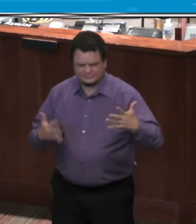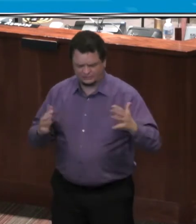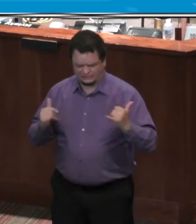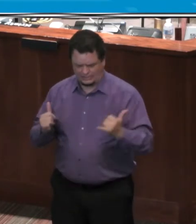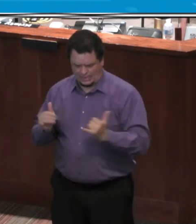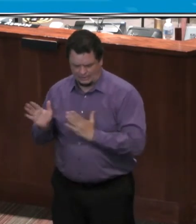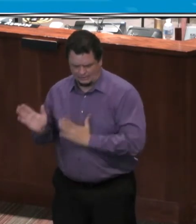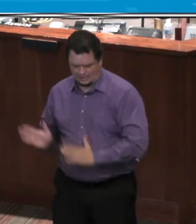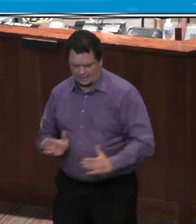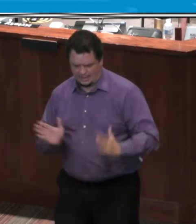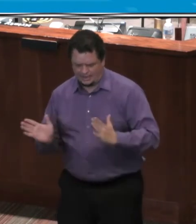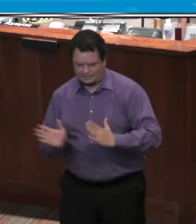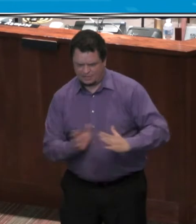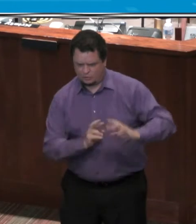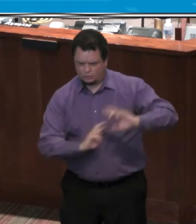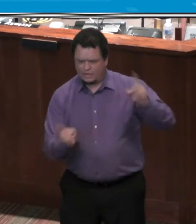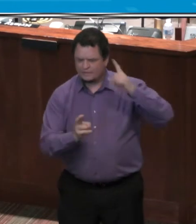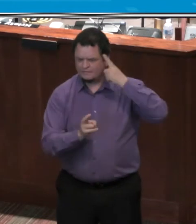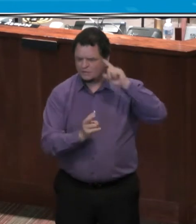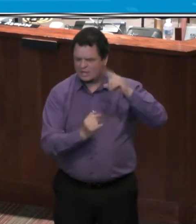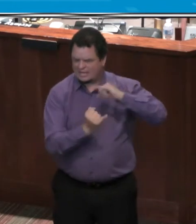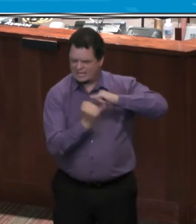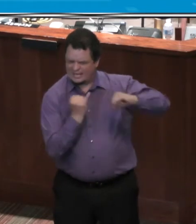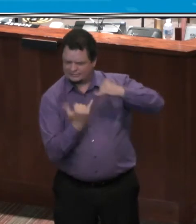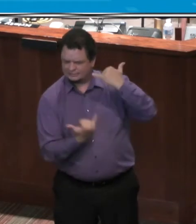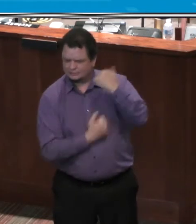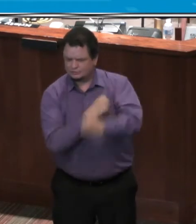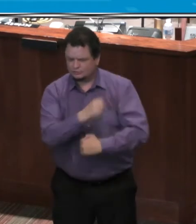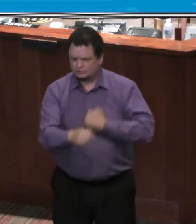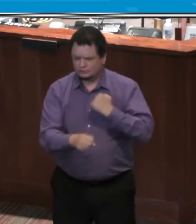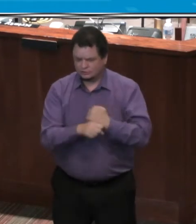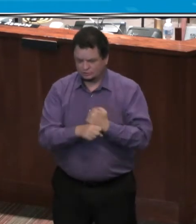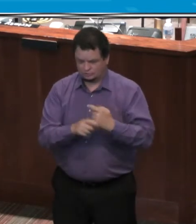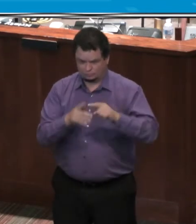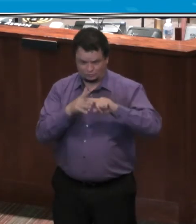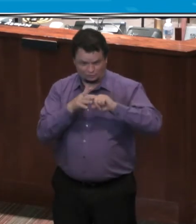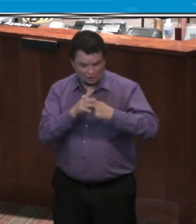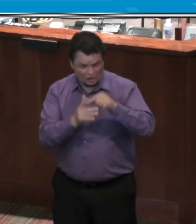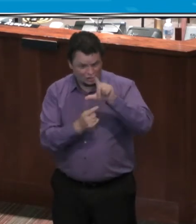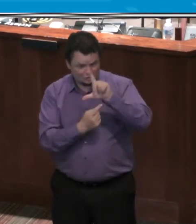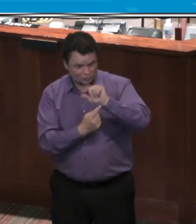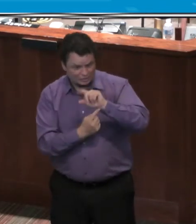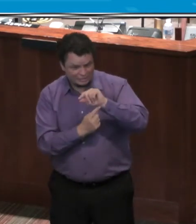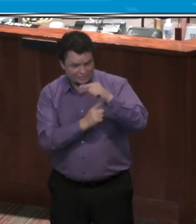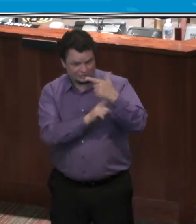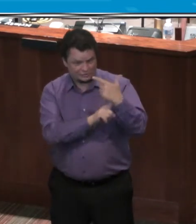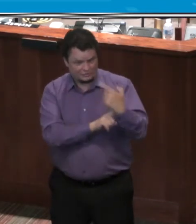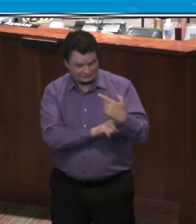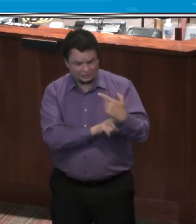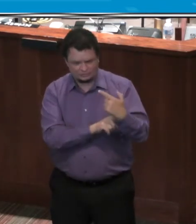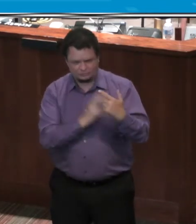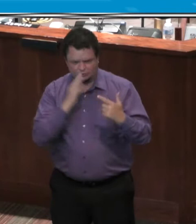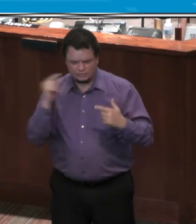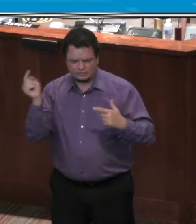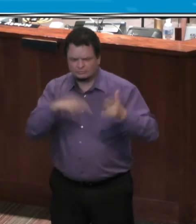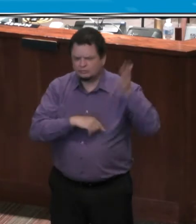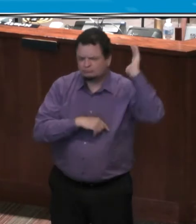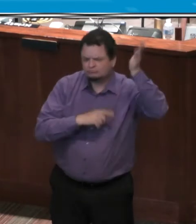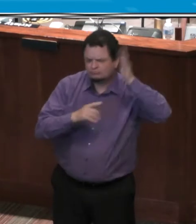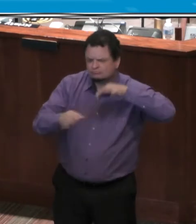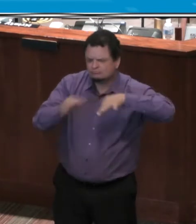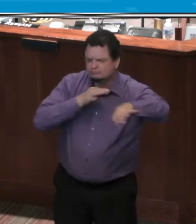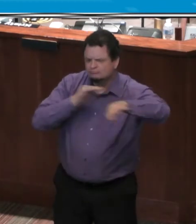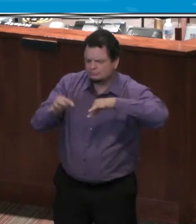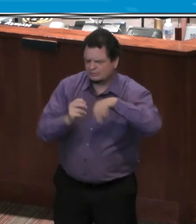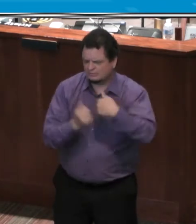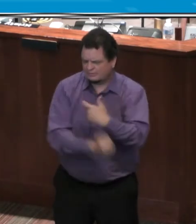it the beginning of 2021. In the meantime, though, they were very open to partnering with the